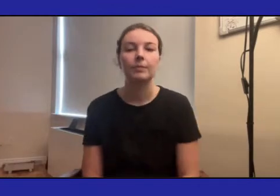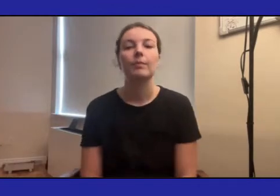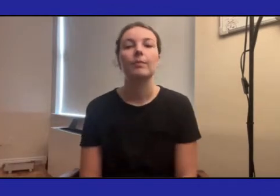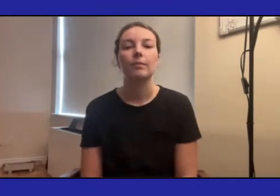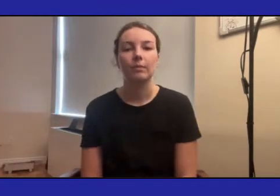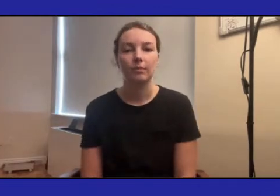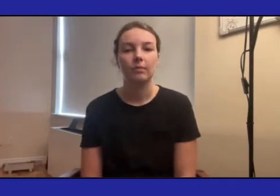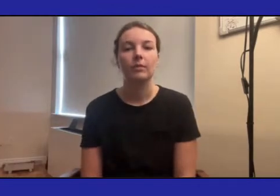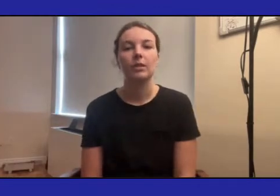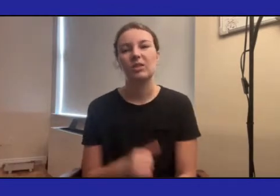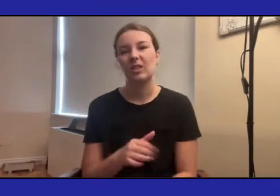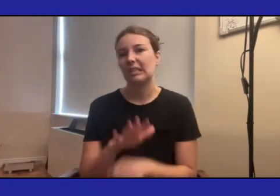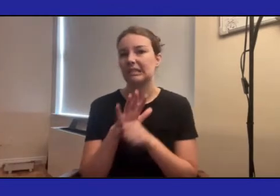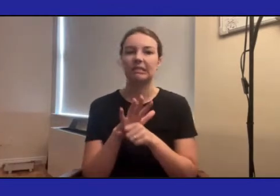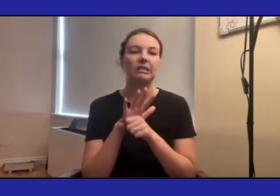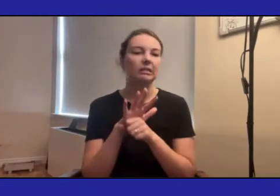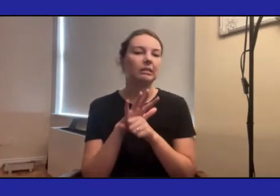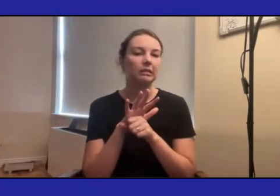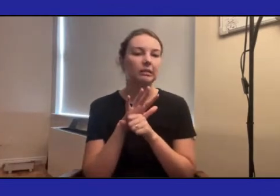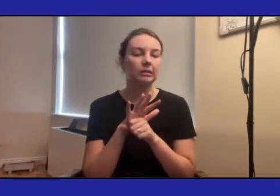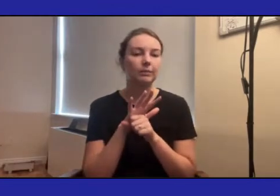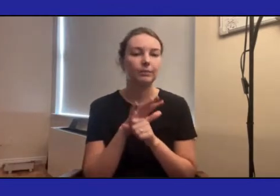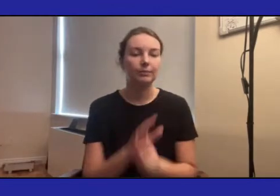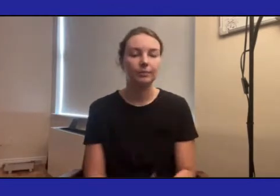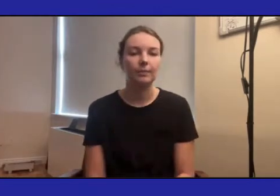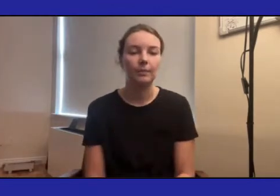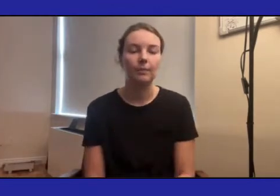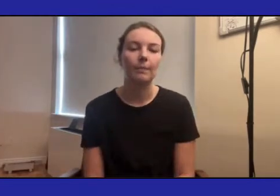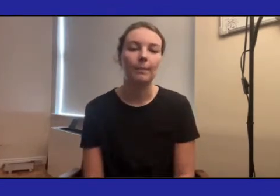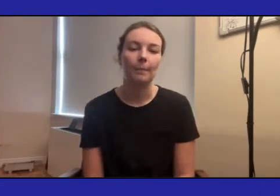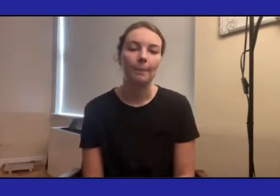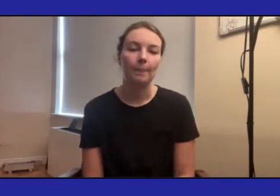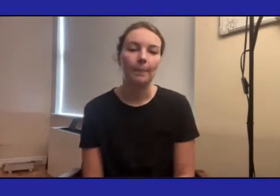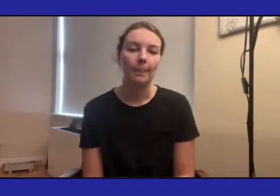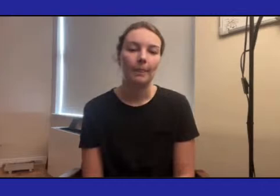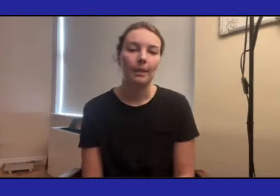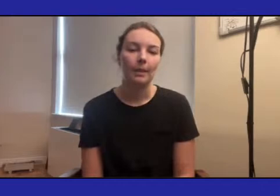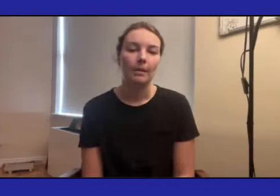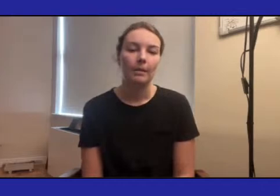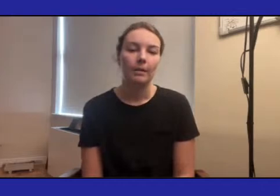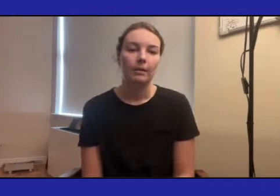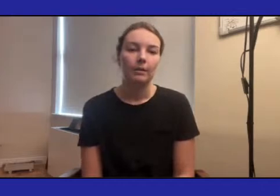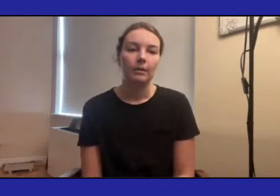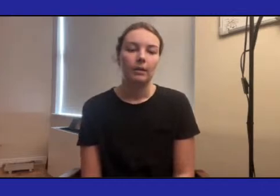tension. And, you know, maybe, you